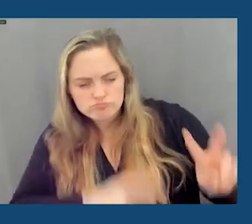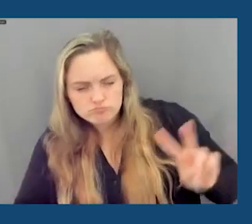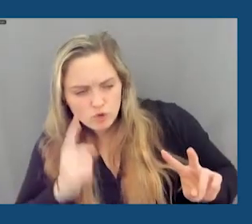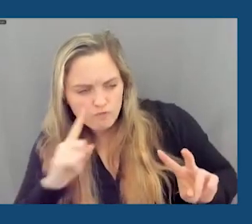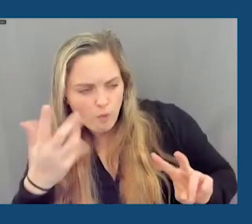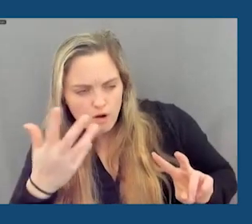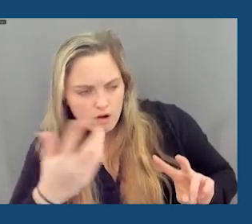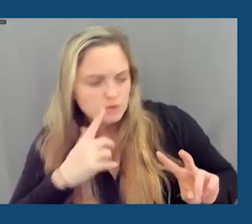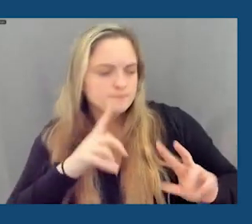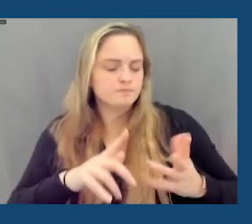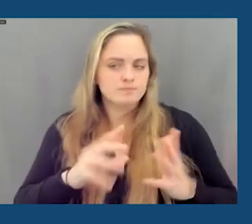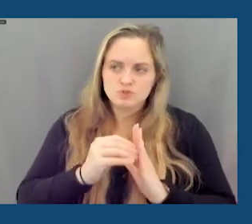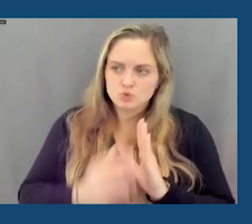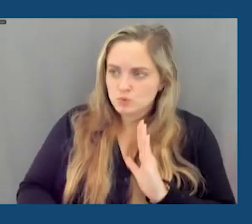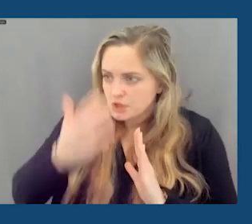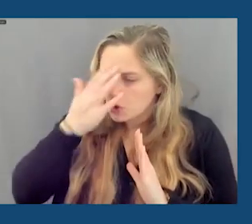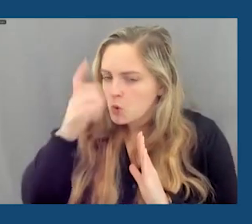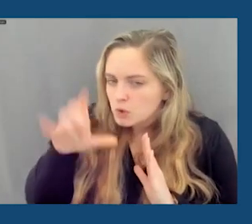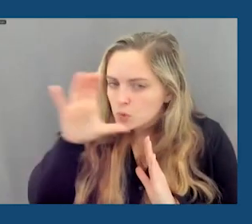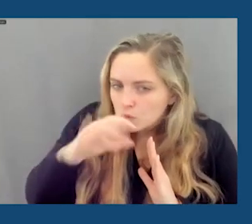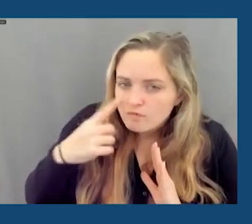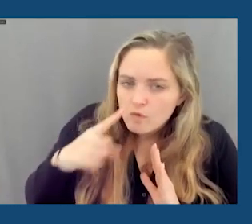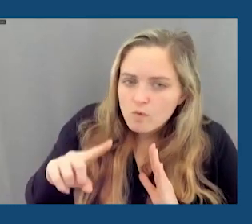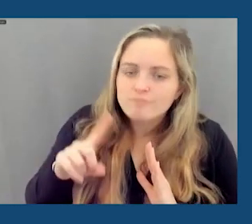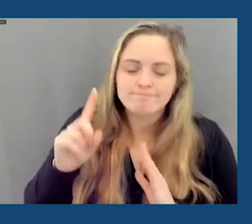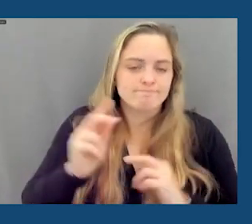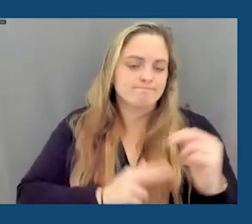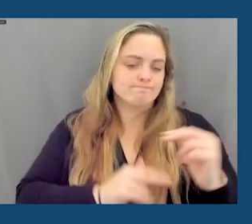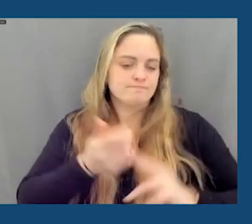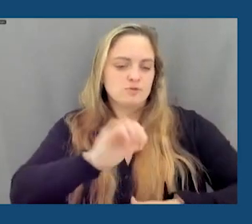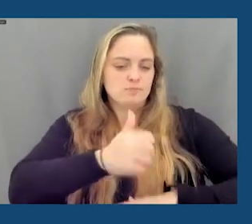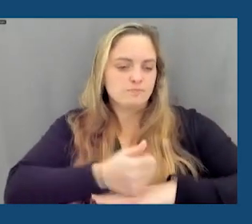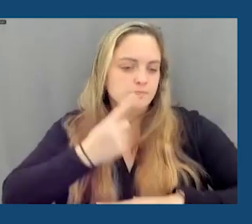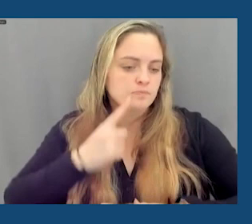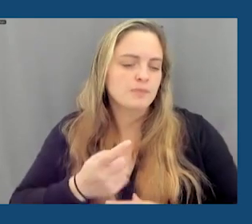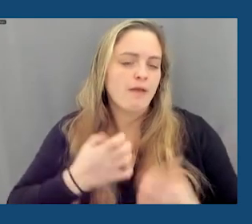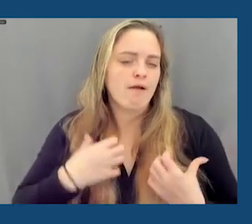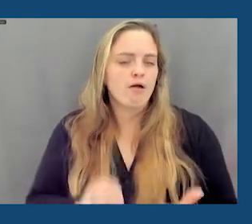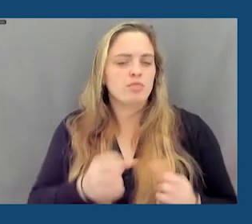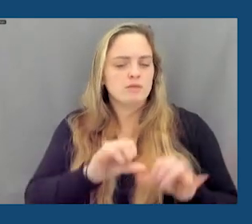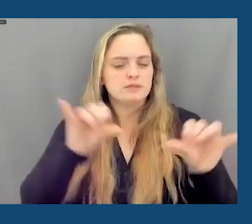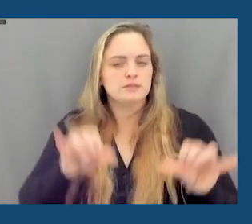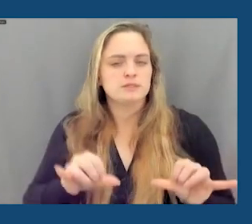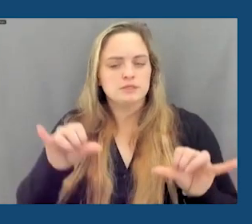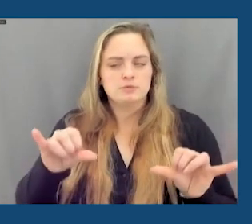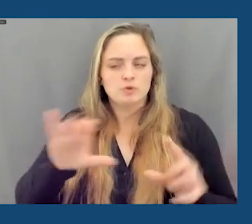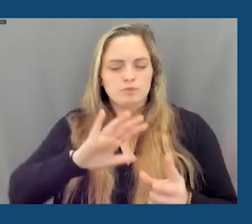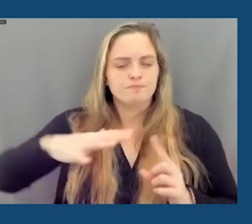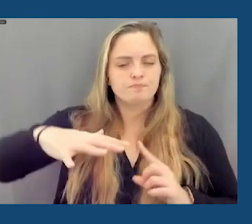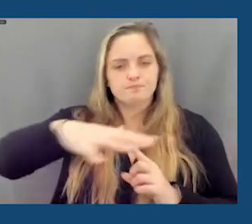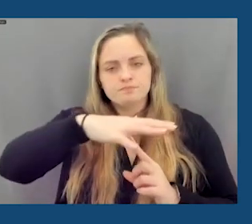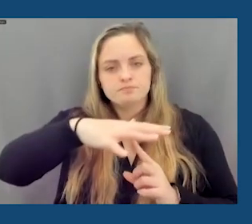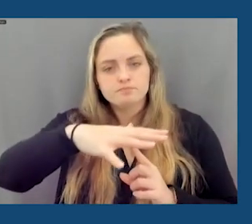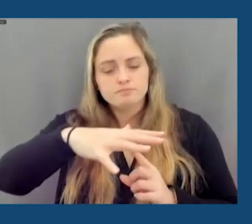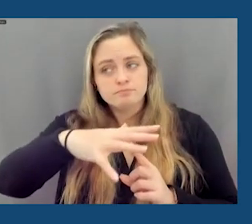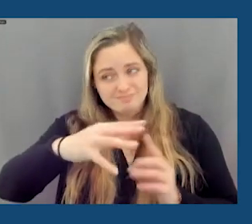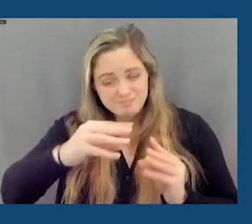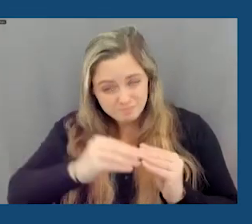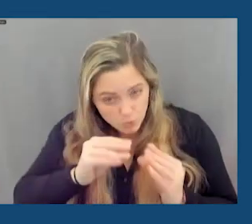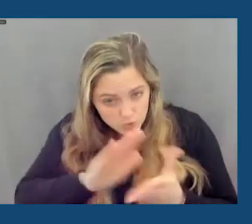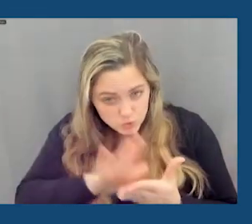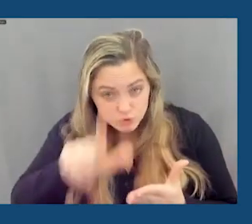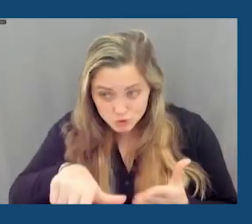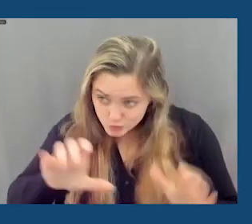the signs, that's how you build an ecosystem of healthy young people. And I want more schools to do this. So we're announcing that